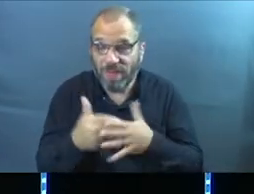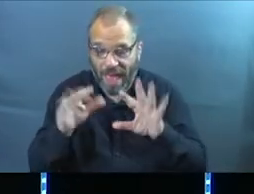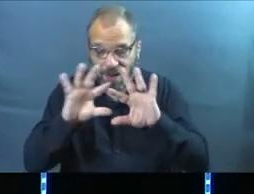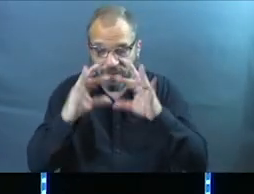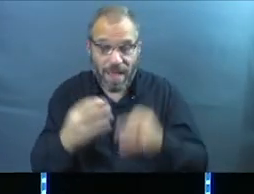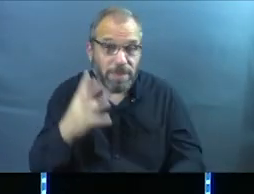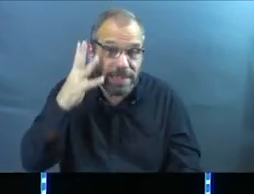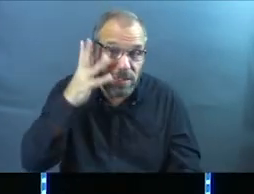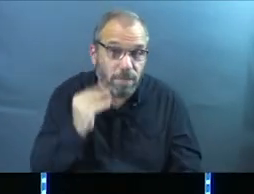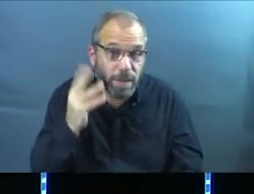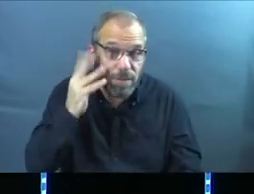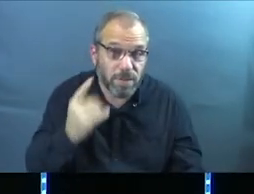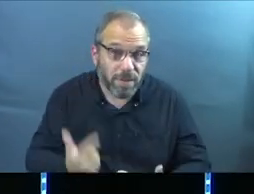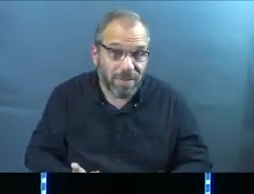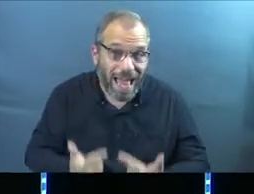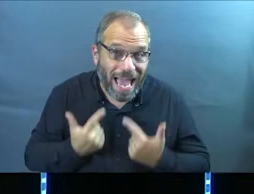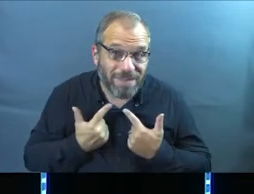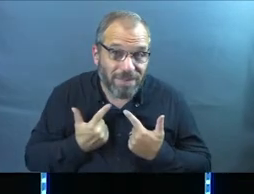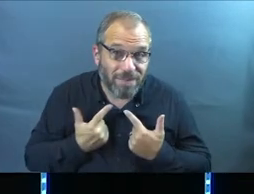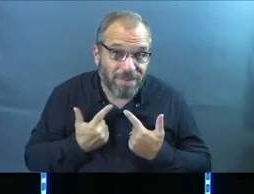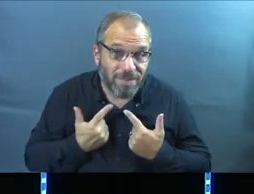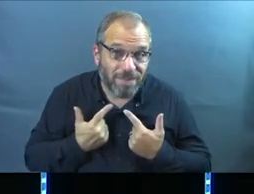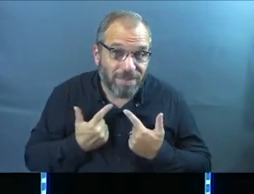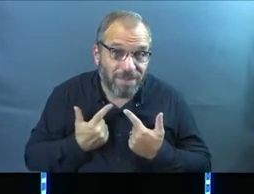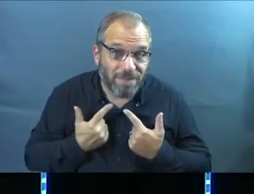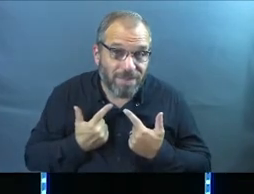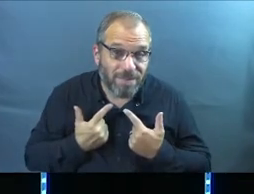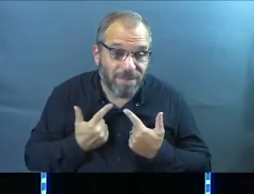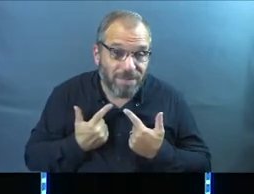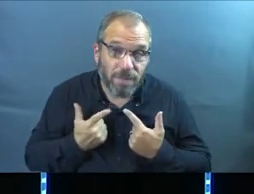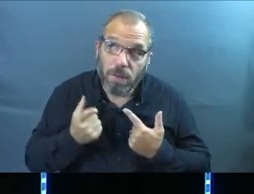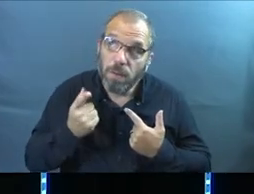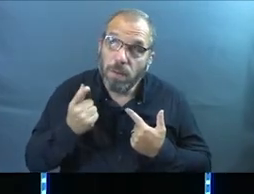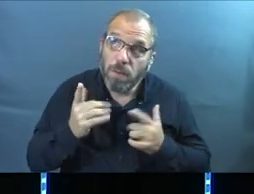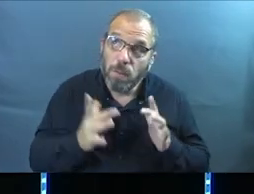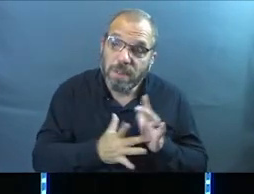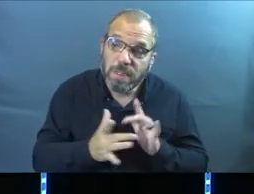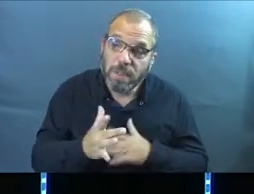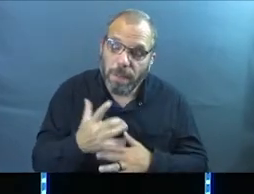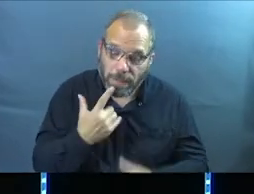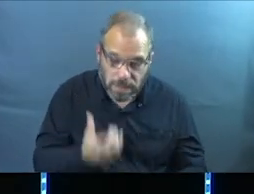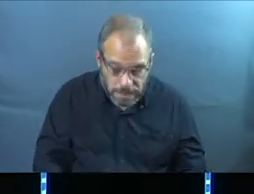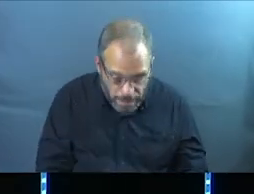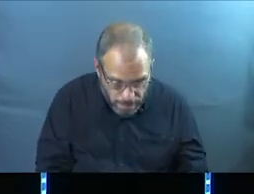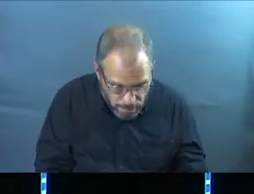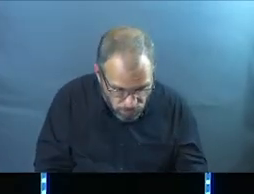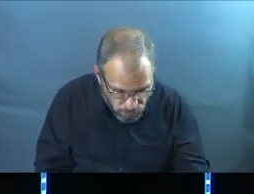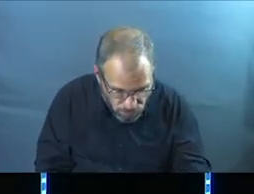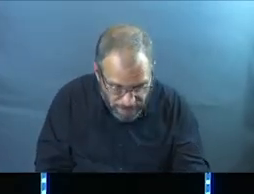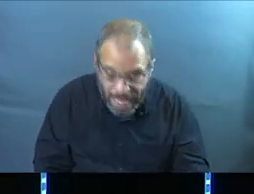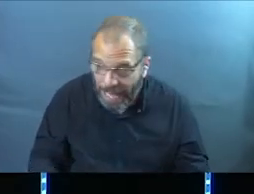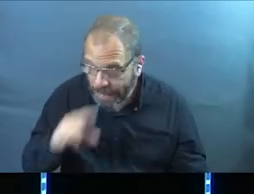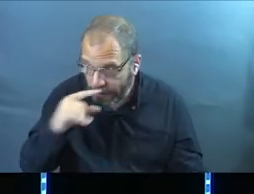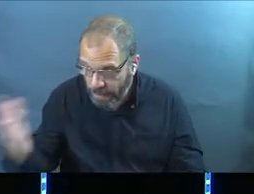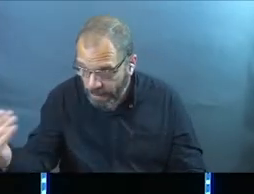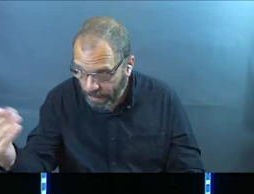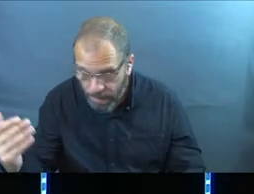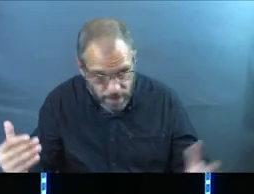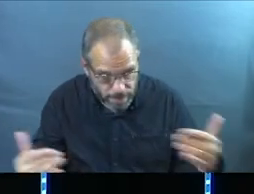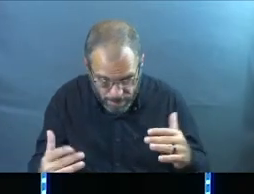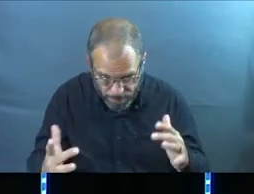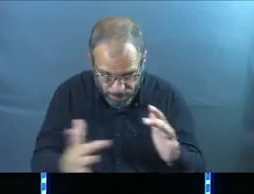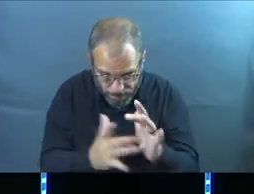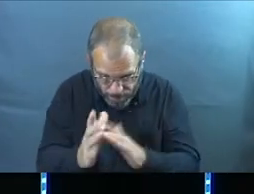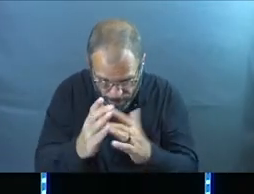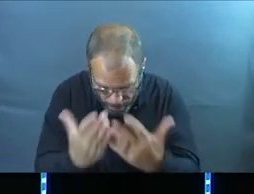family faces across the course of the years, we say, what does God's word say? And in front of the kids, we bring it out,